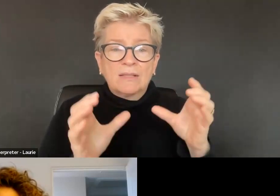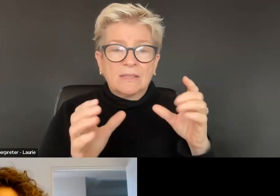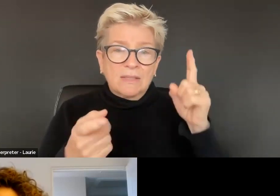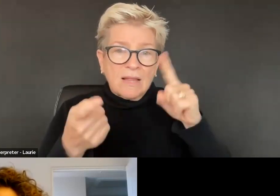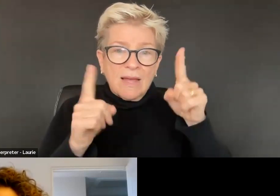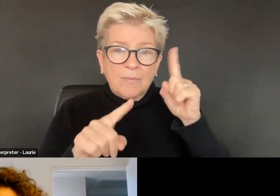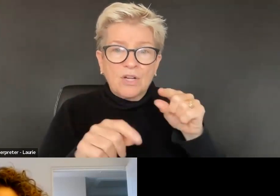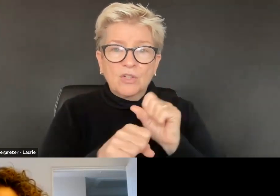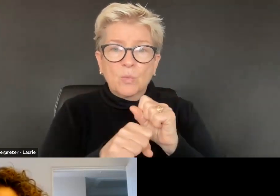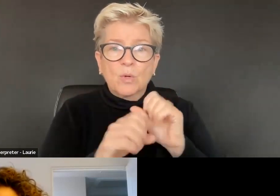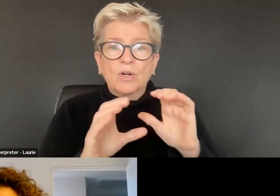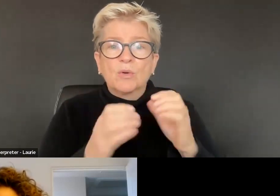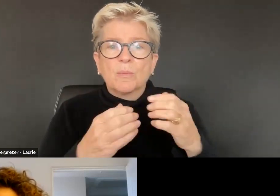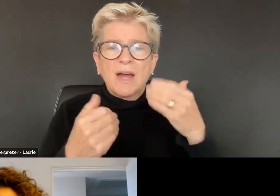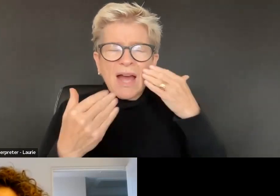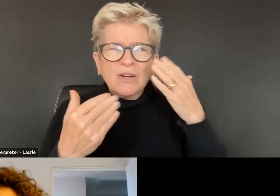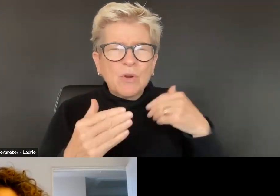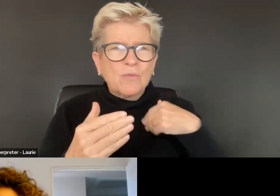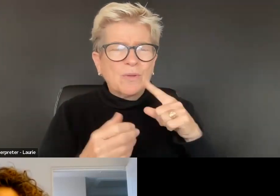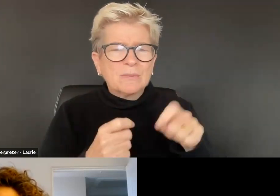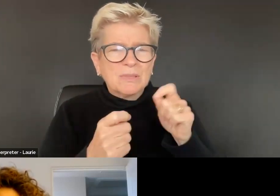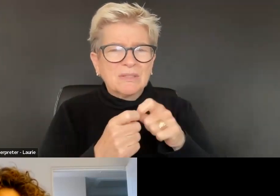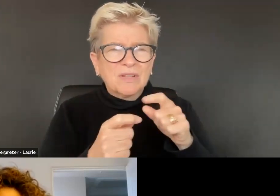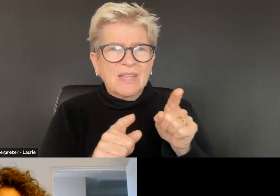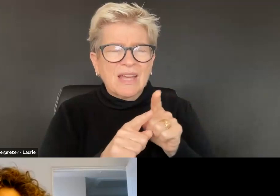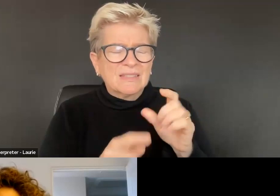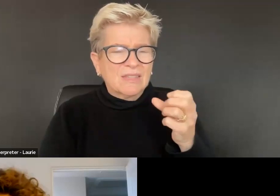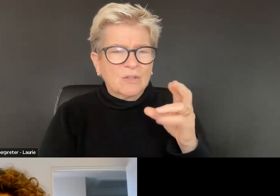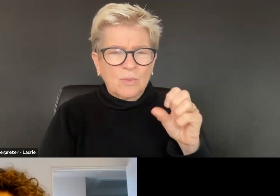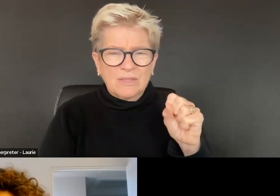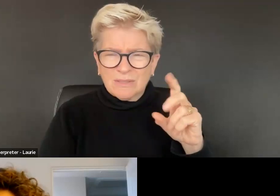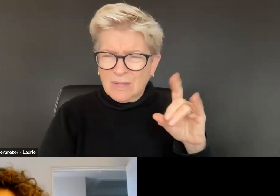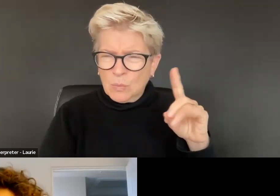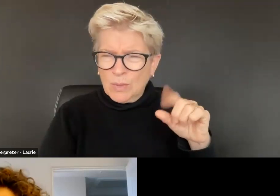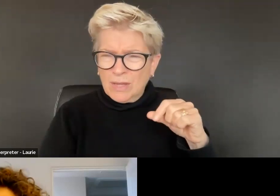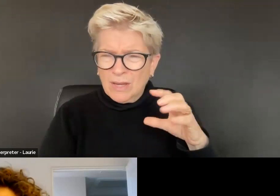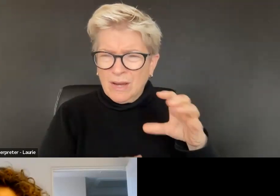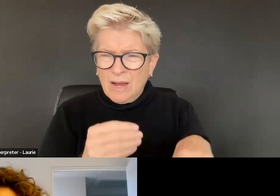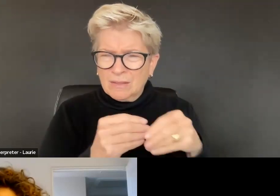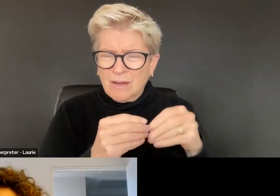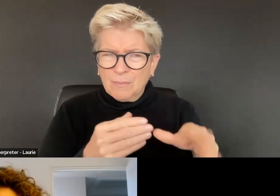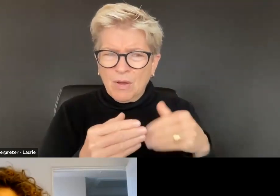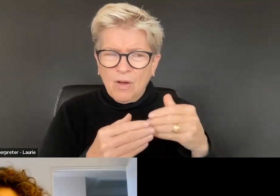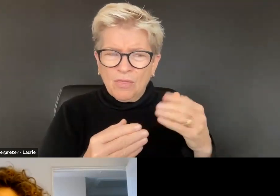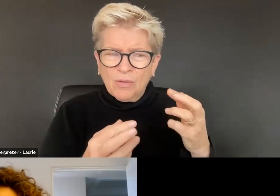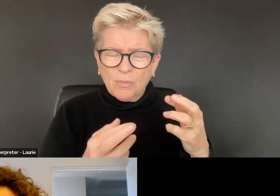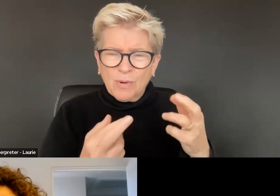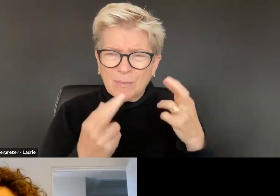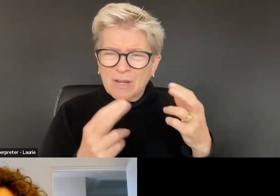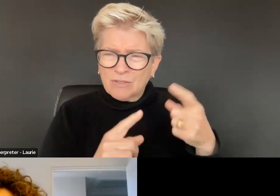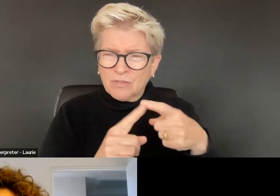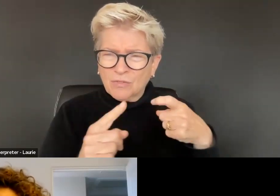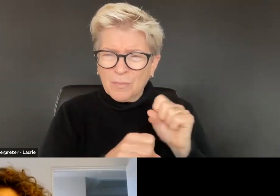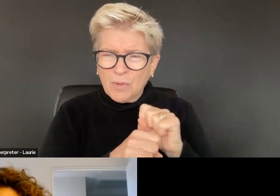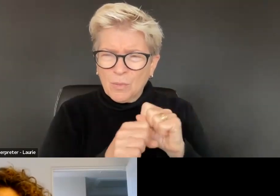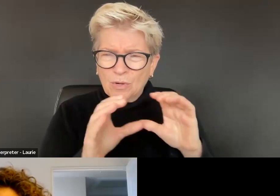I don't know that we specifically as a CRIS adopted all the recommendations that came out of the work group,